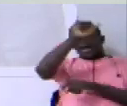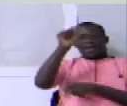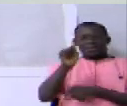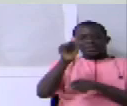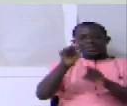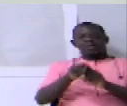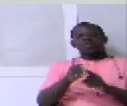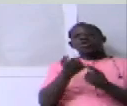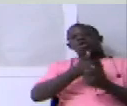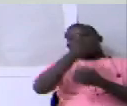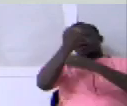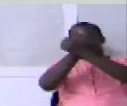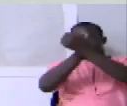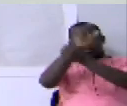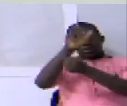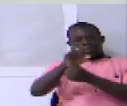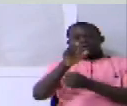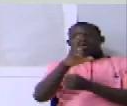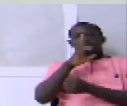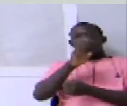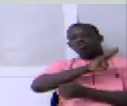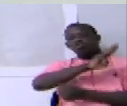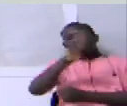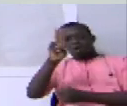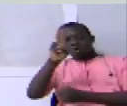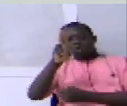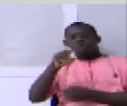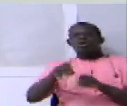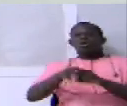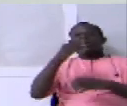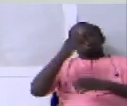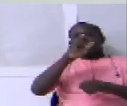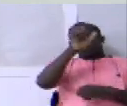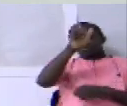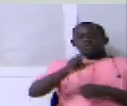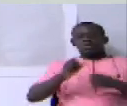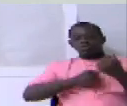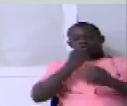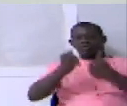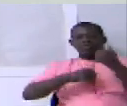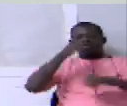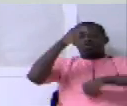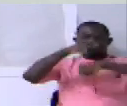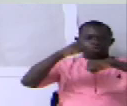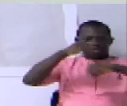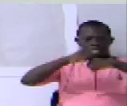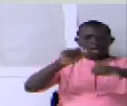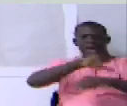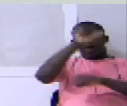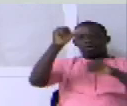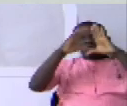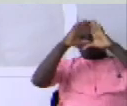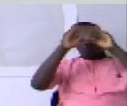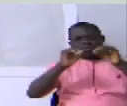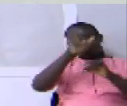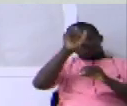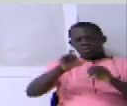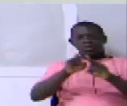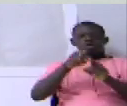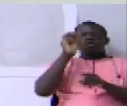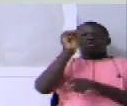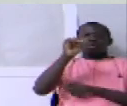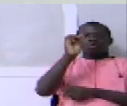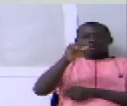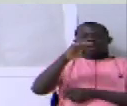are not victims of torture, as well as officers of the prison calling Ijame chief